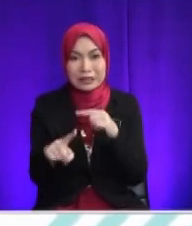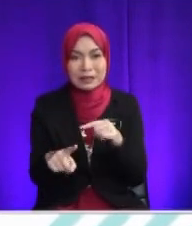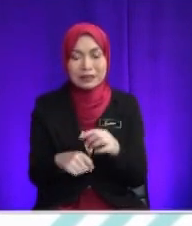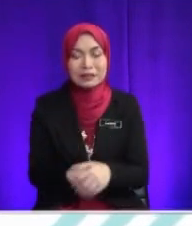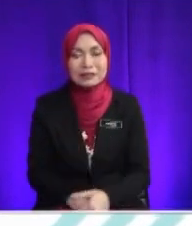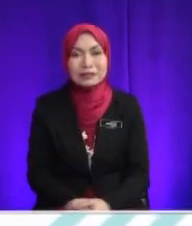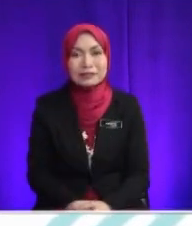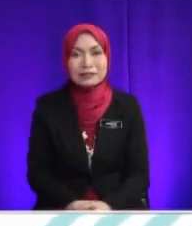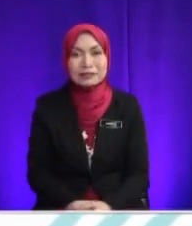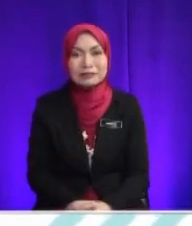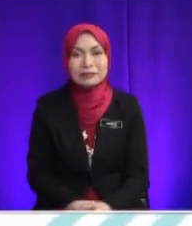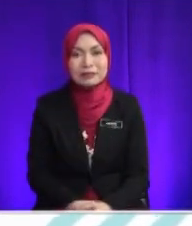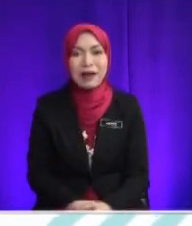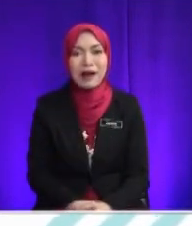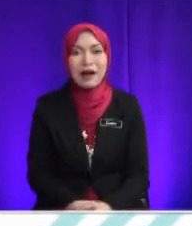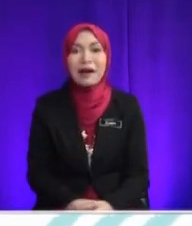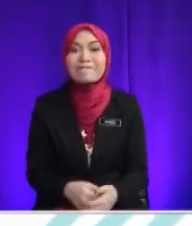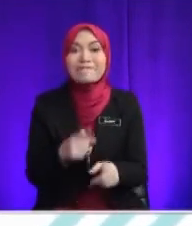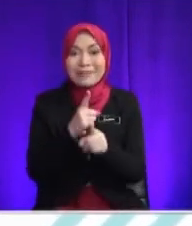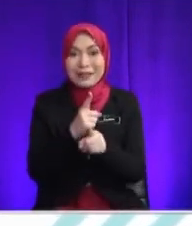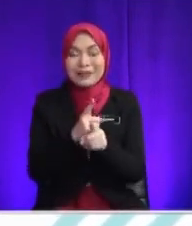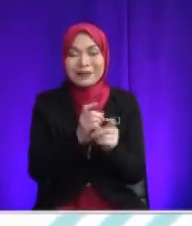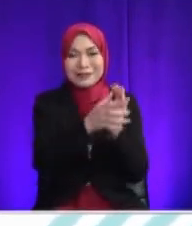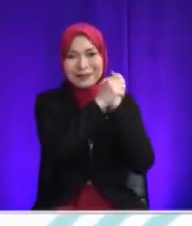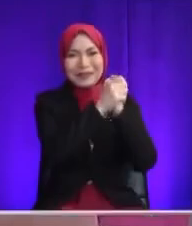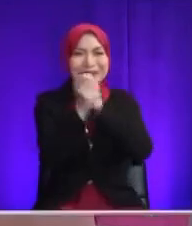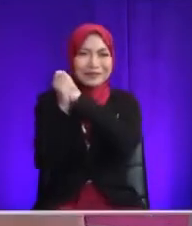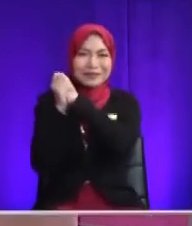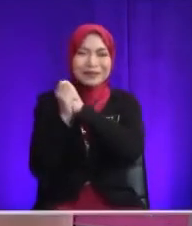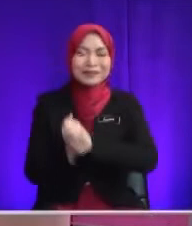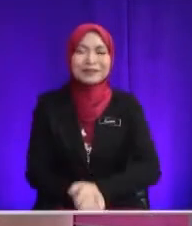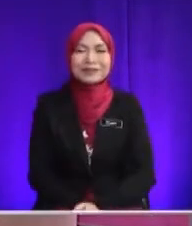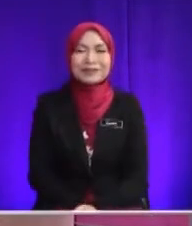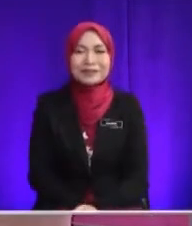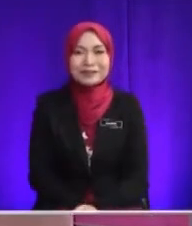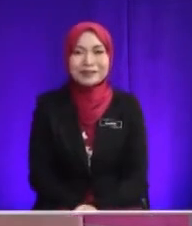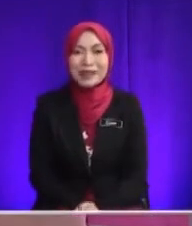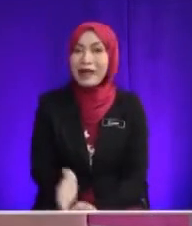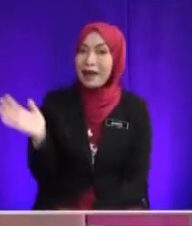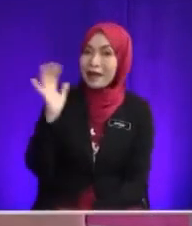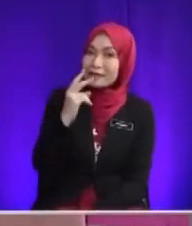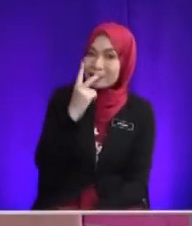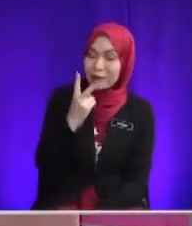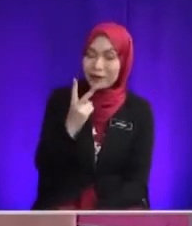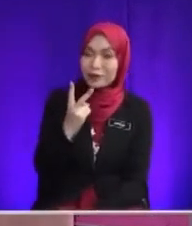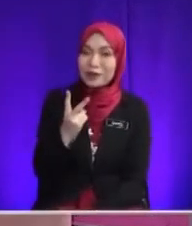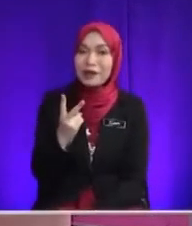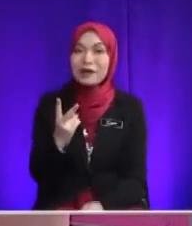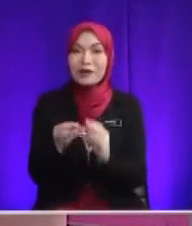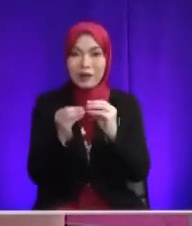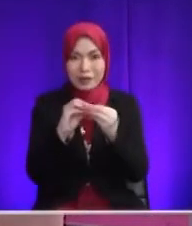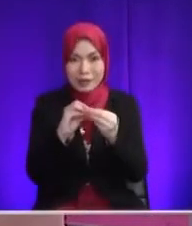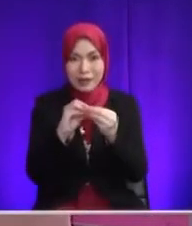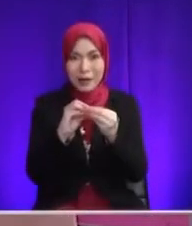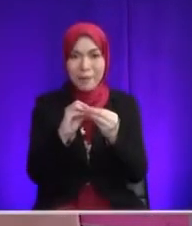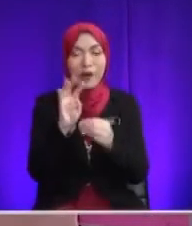clearly. So well done, Azifa. Well done, Azifa. Okay, next. Let's go on to the fourth question. So for